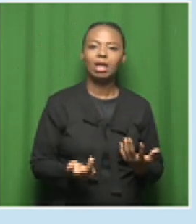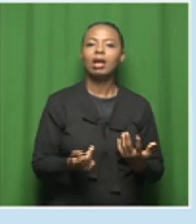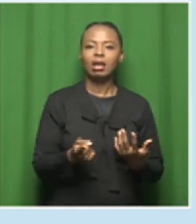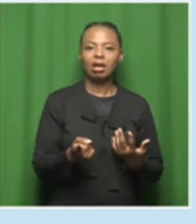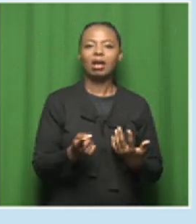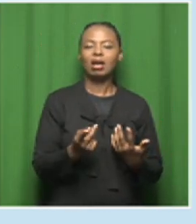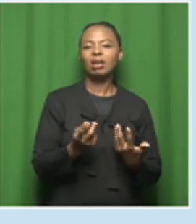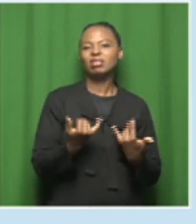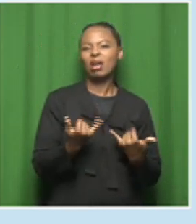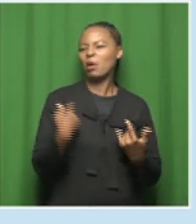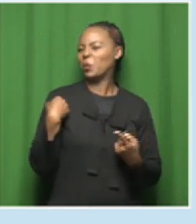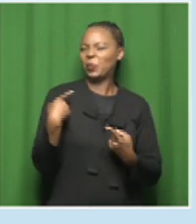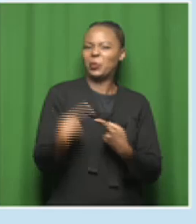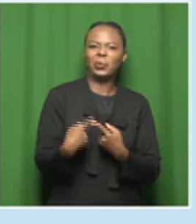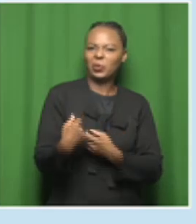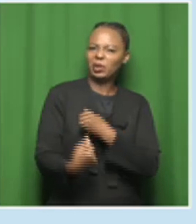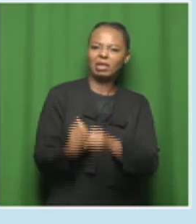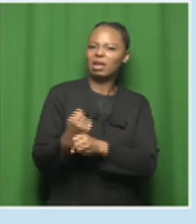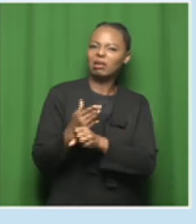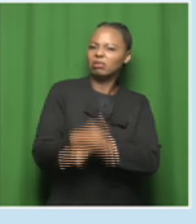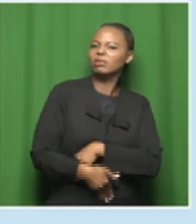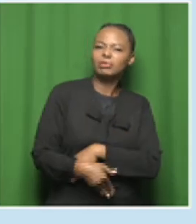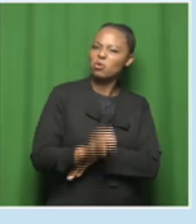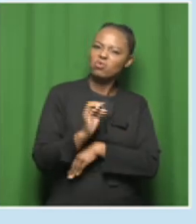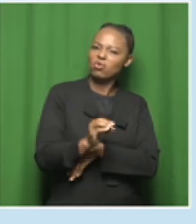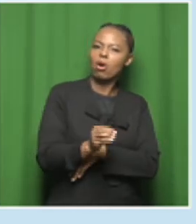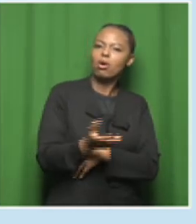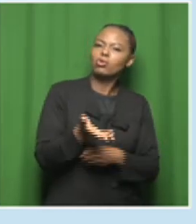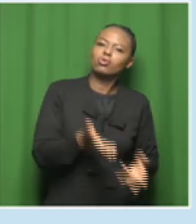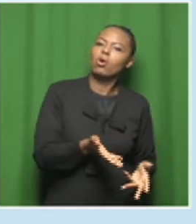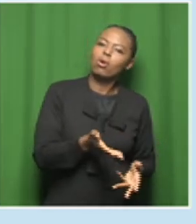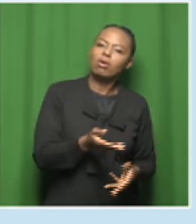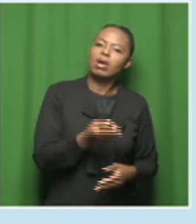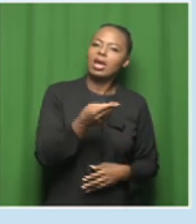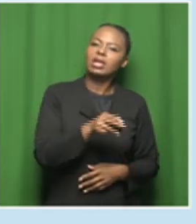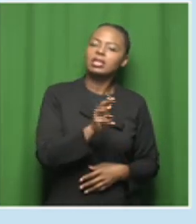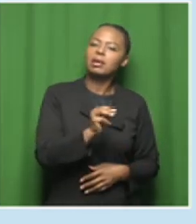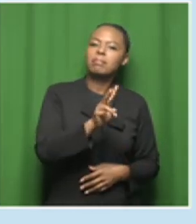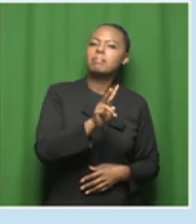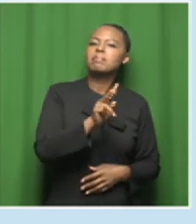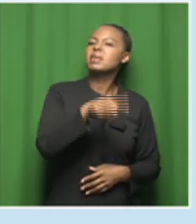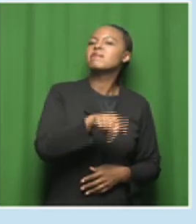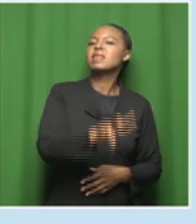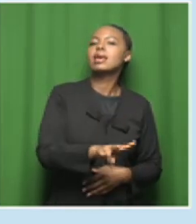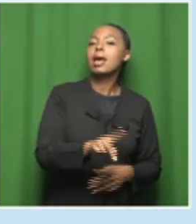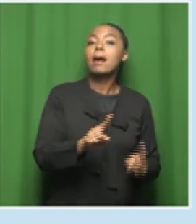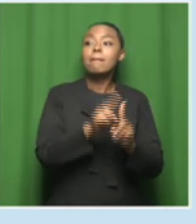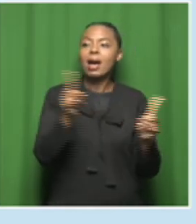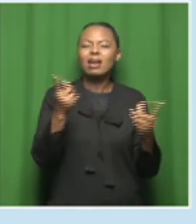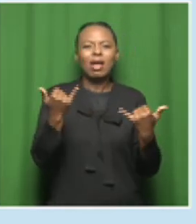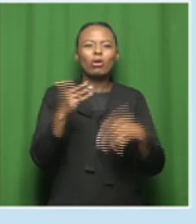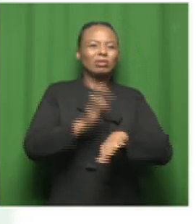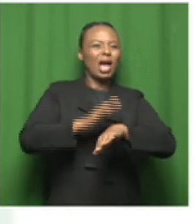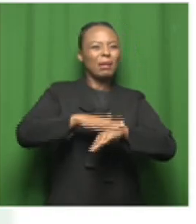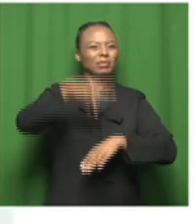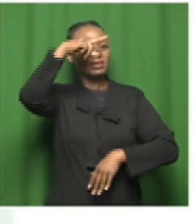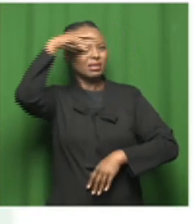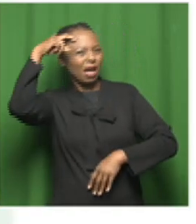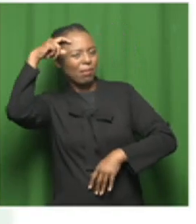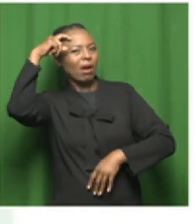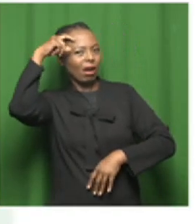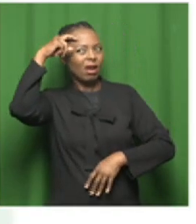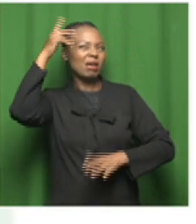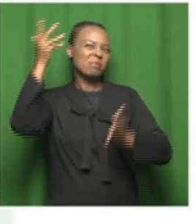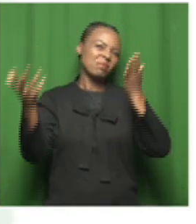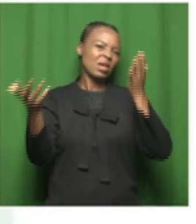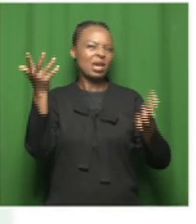viral for decades, and we are also in our summer months. What may happen in South Africa is that normally around beginning of